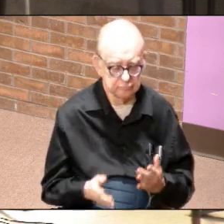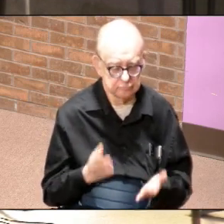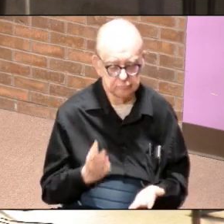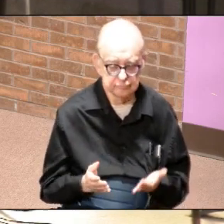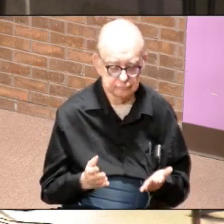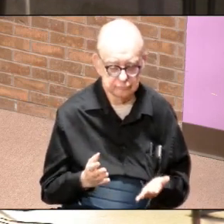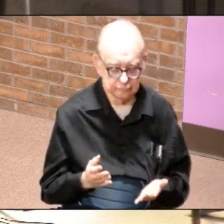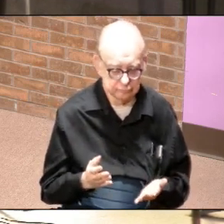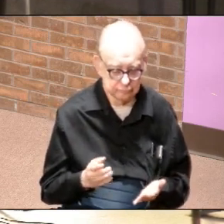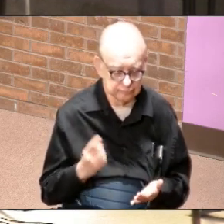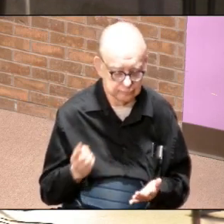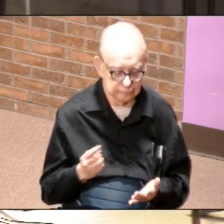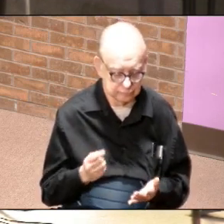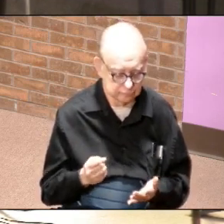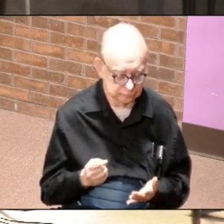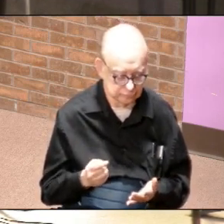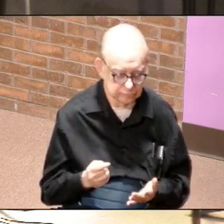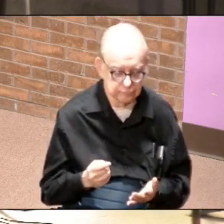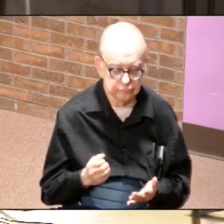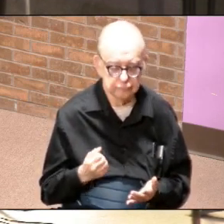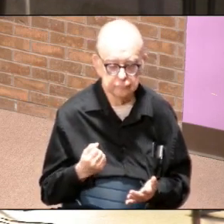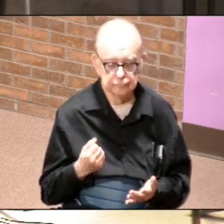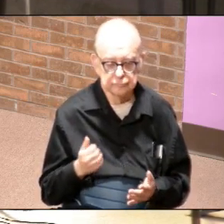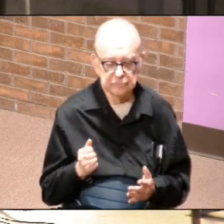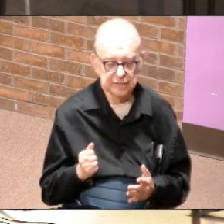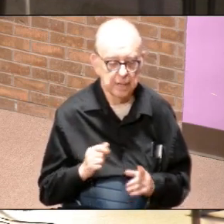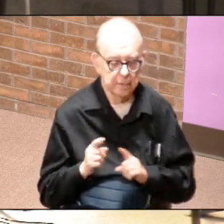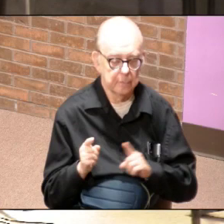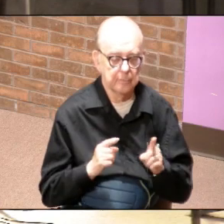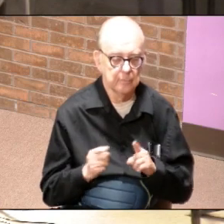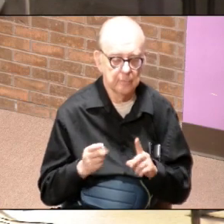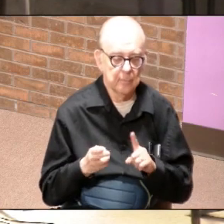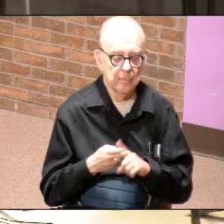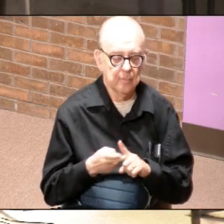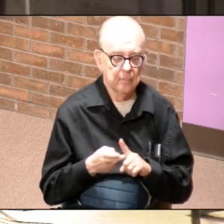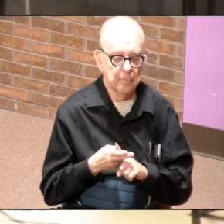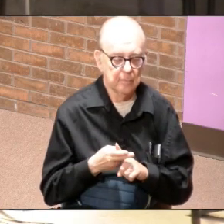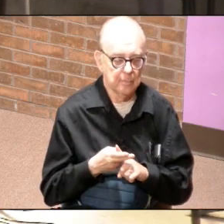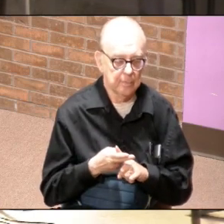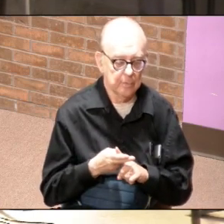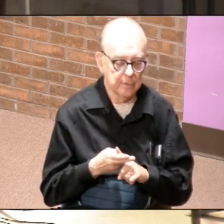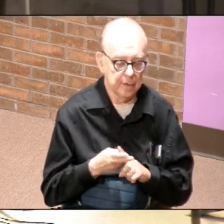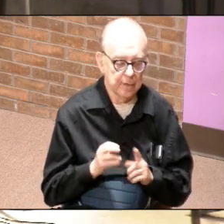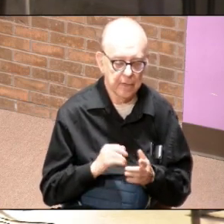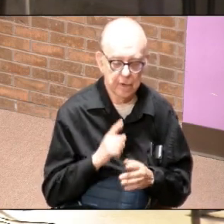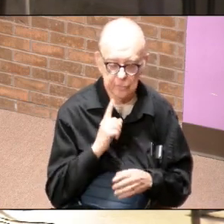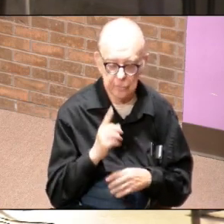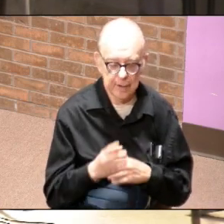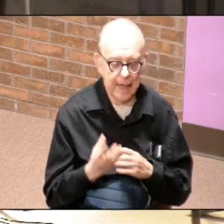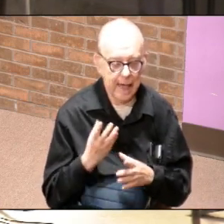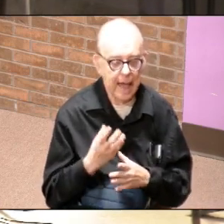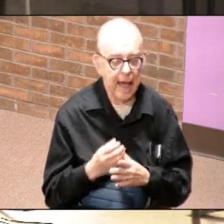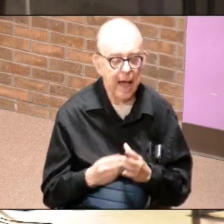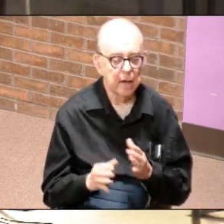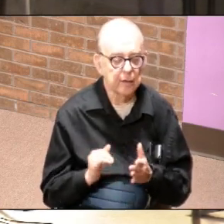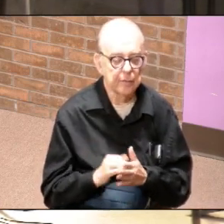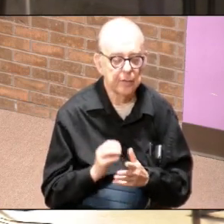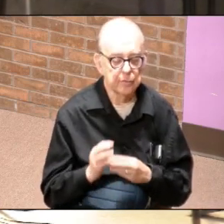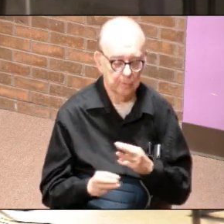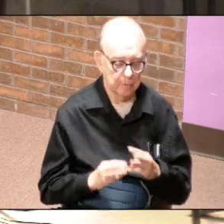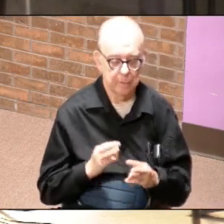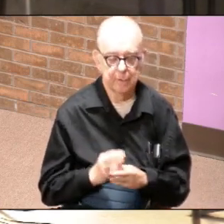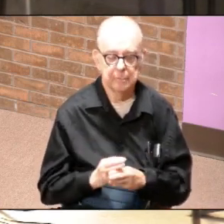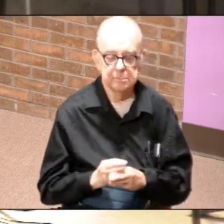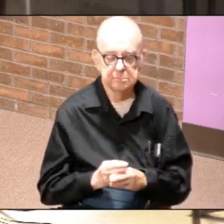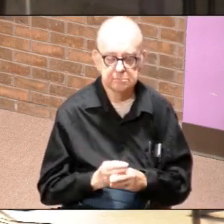be the only 10-star hotel that's out of this world. Literally. Out of